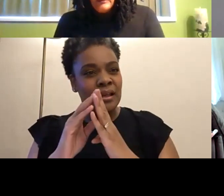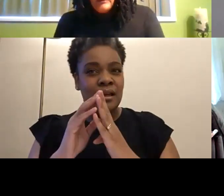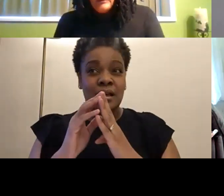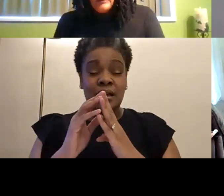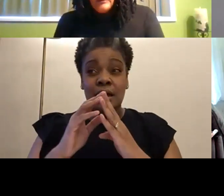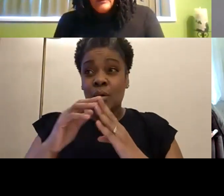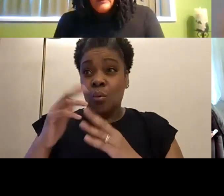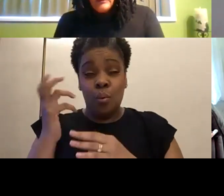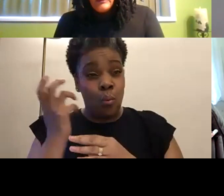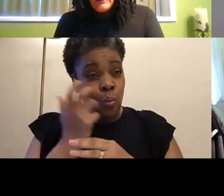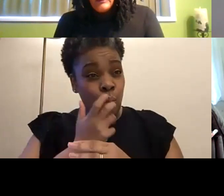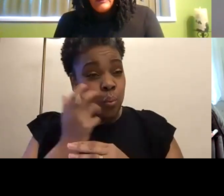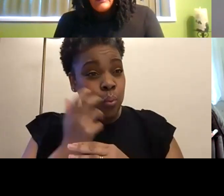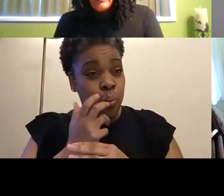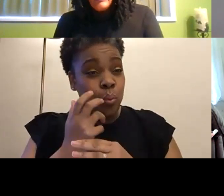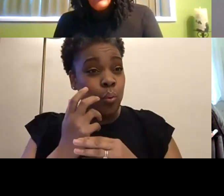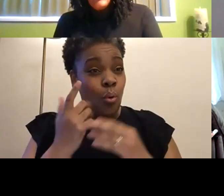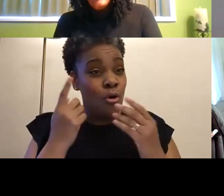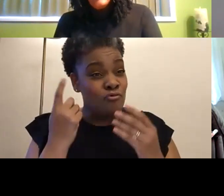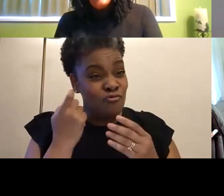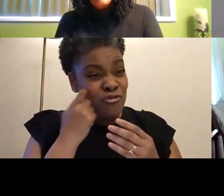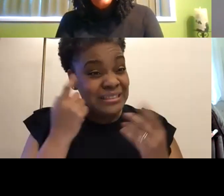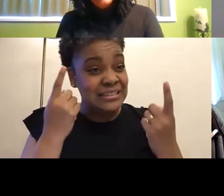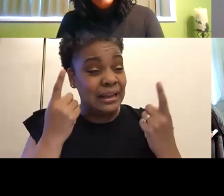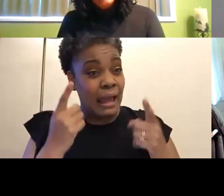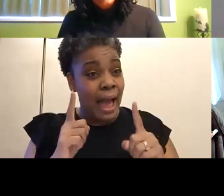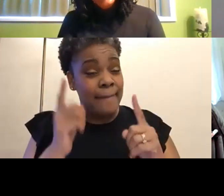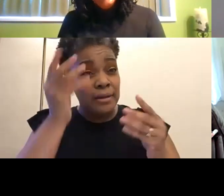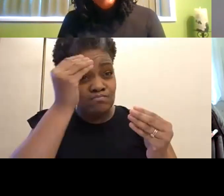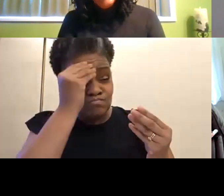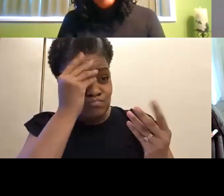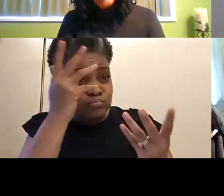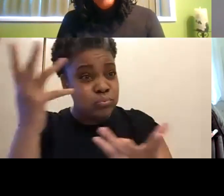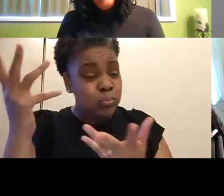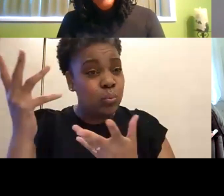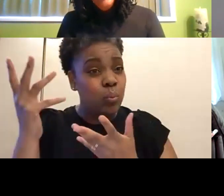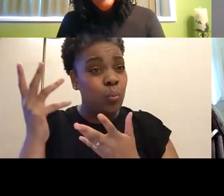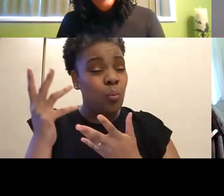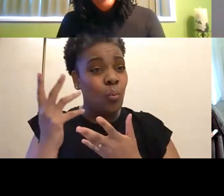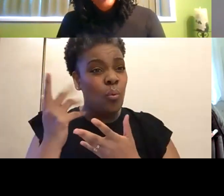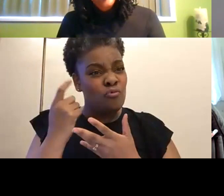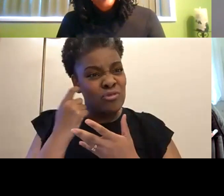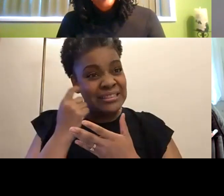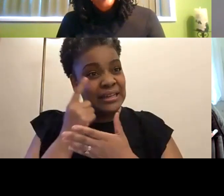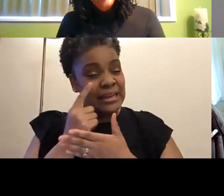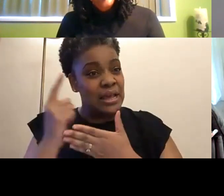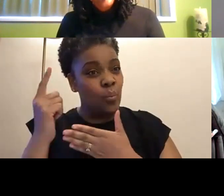of current events. And so, whereas this weekend saw yet